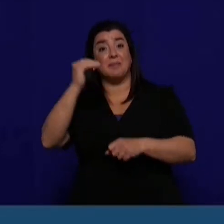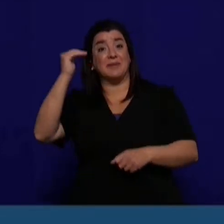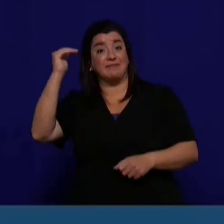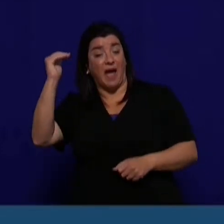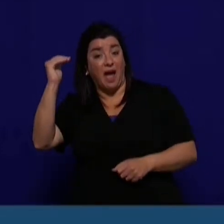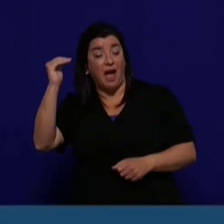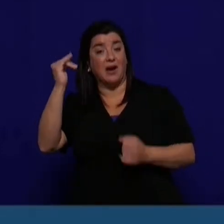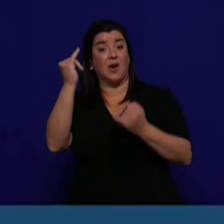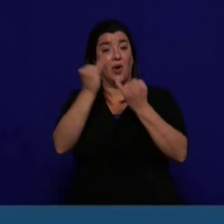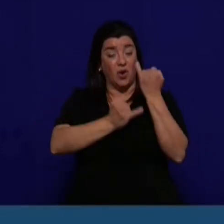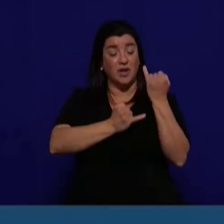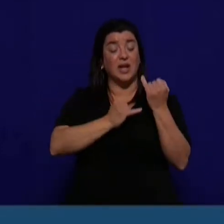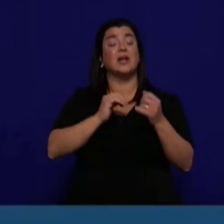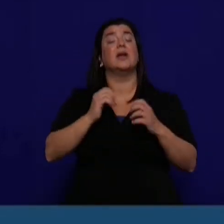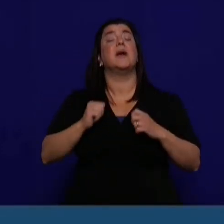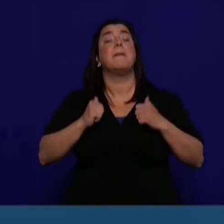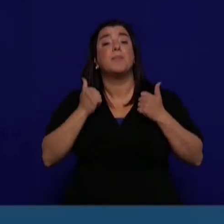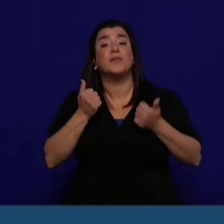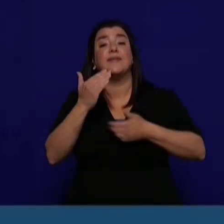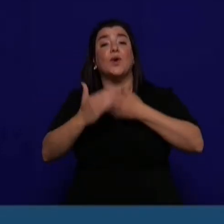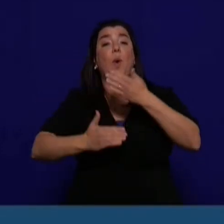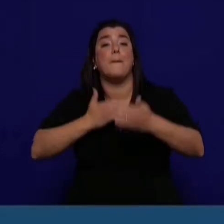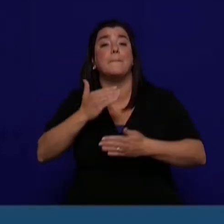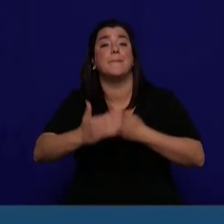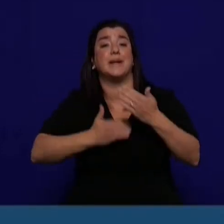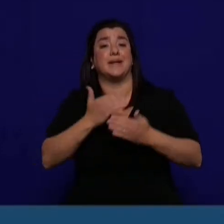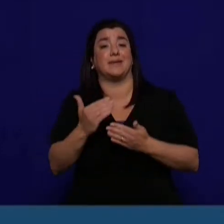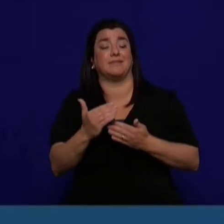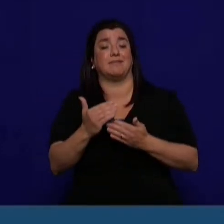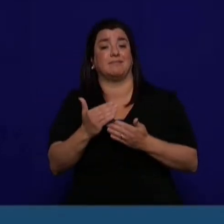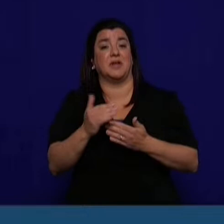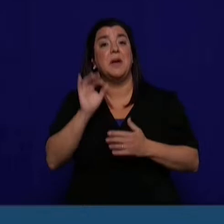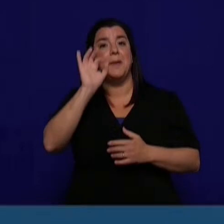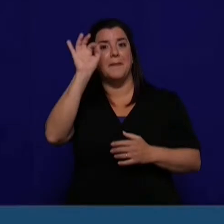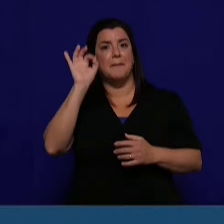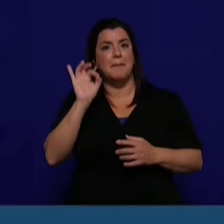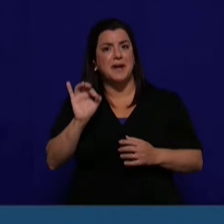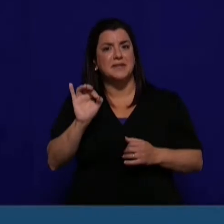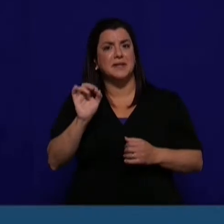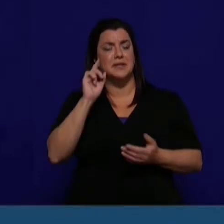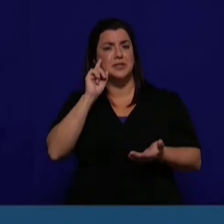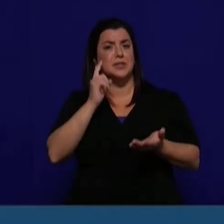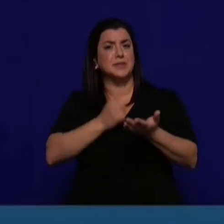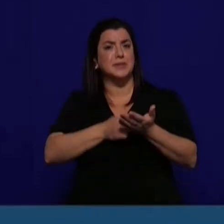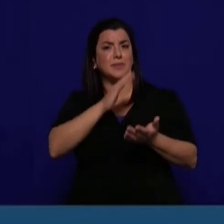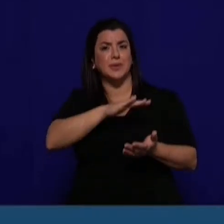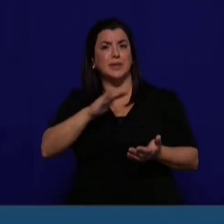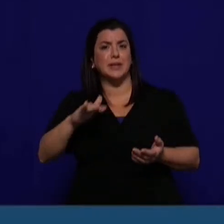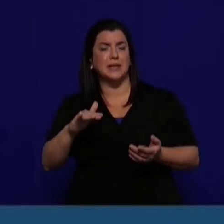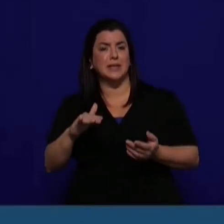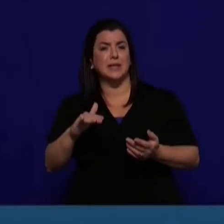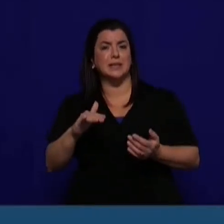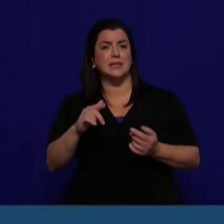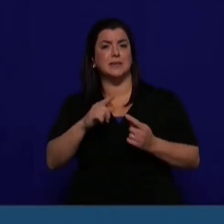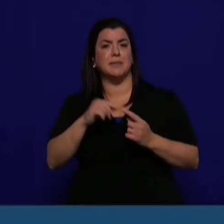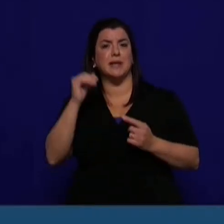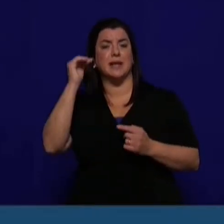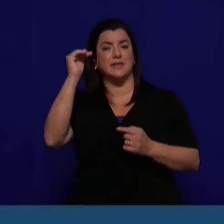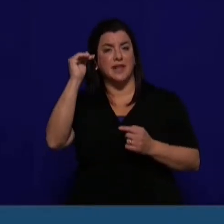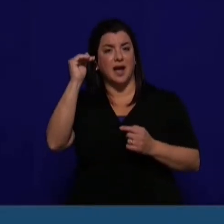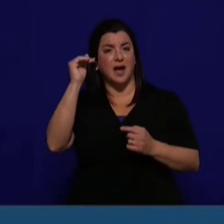jibqa' hemmhekk importanti ħafna li l-percentage ta' każijiet li sibna li kienu relatati minn 8.7% niżlu